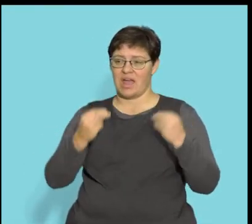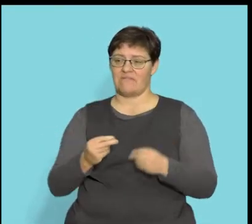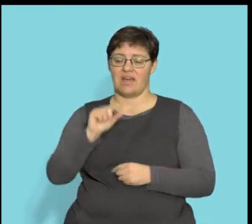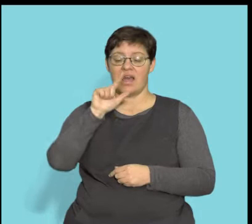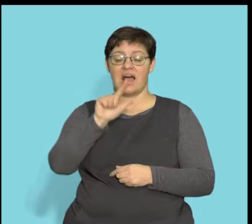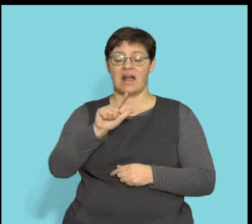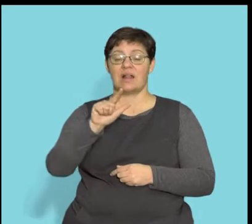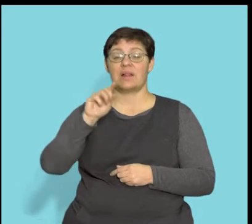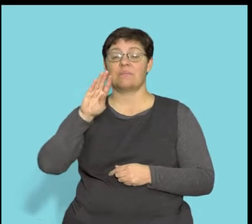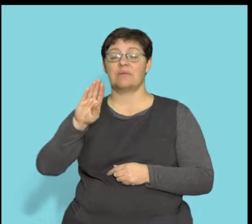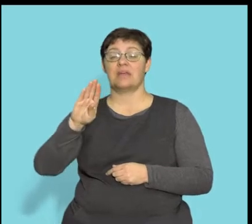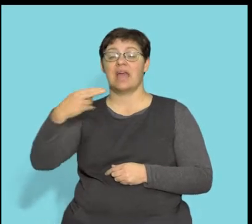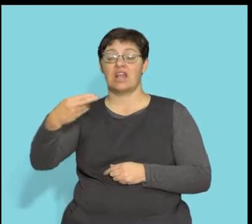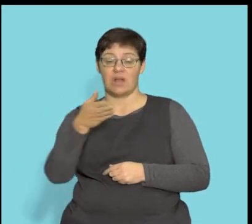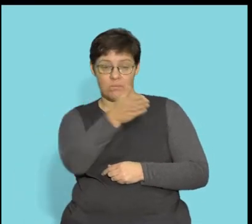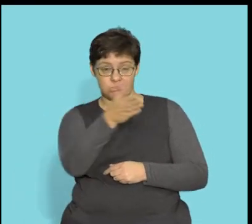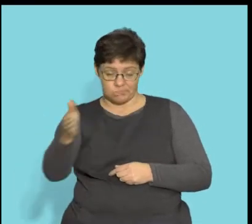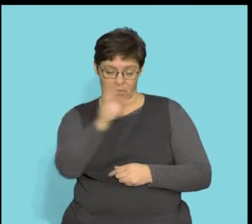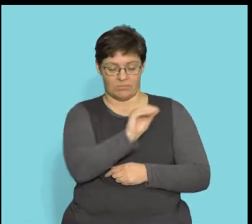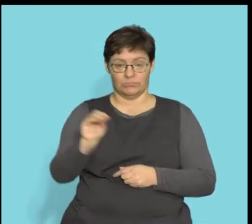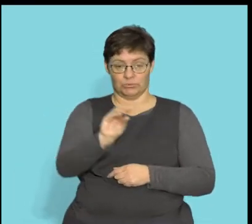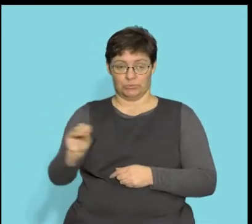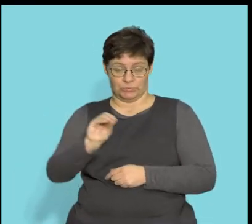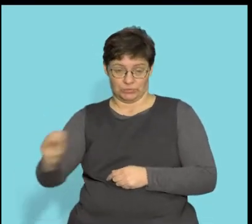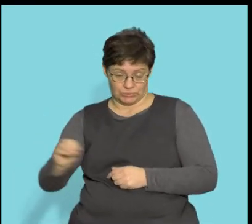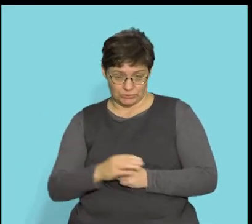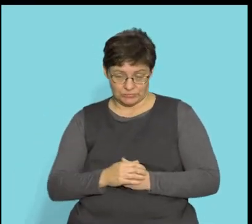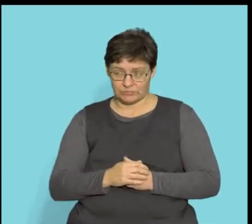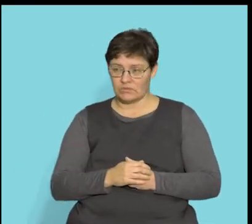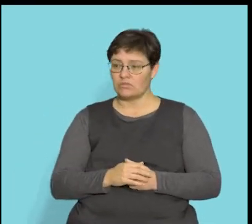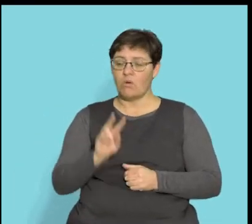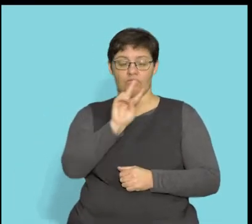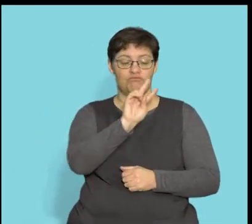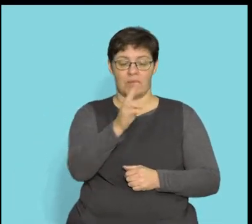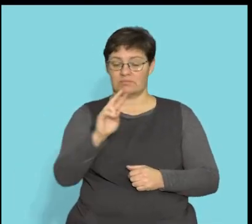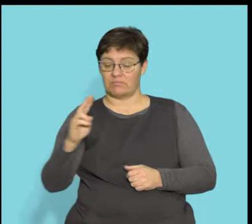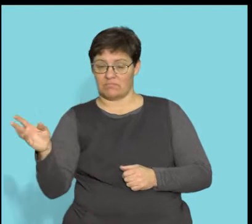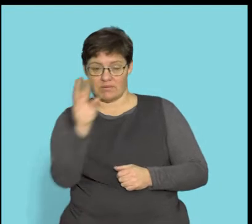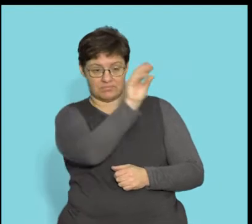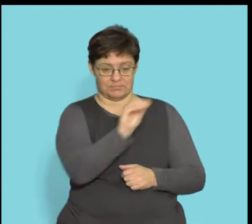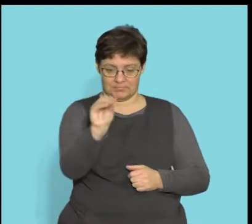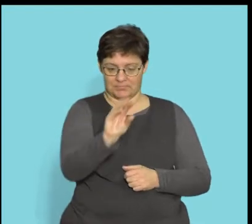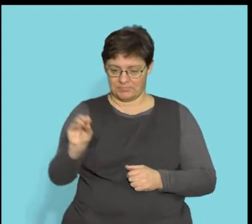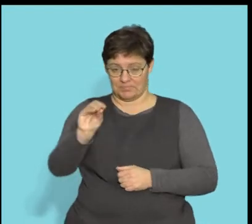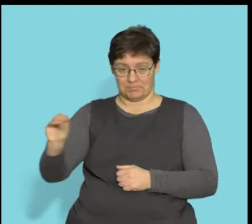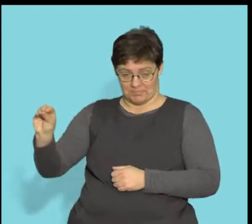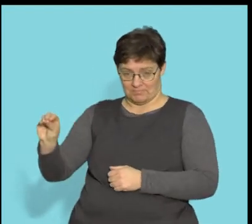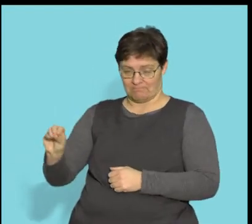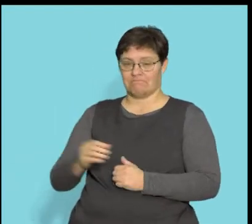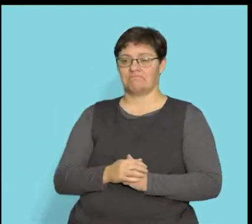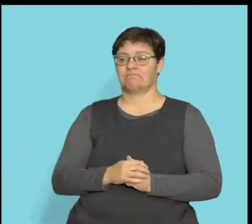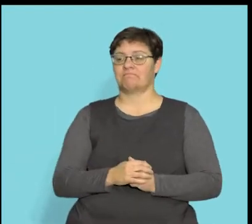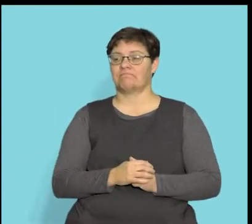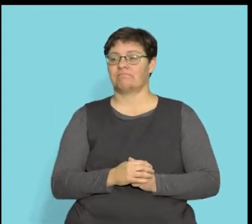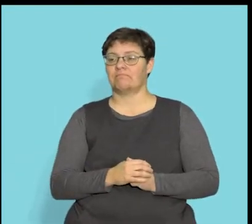we've got length, breadth, and height present. So again, all I've done is replace all of those distances with 4